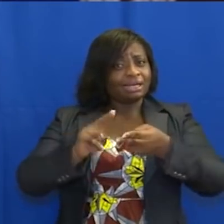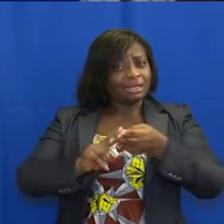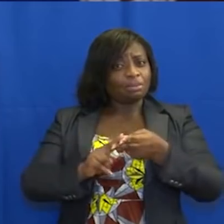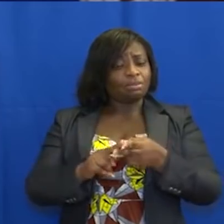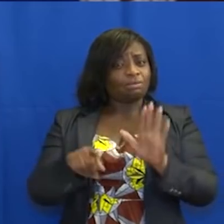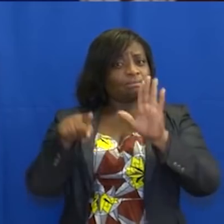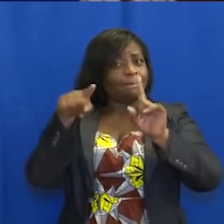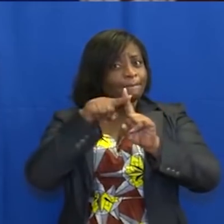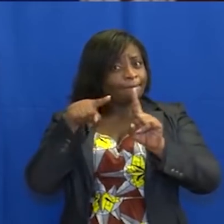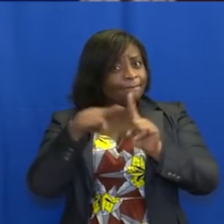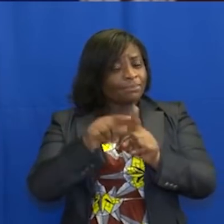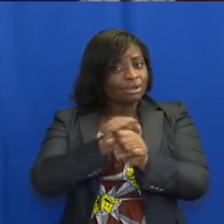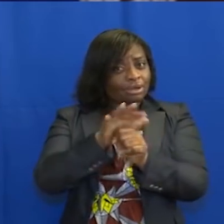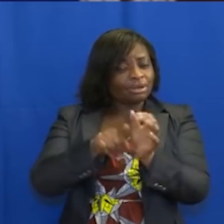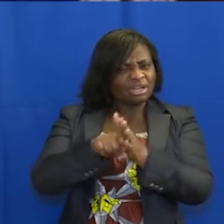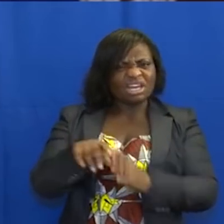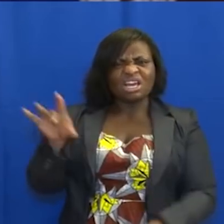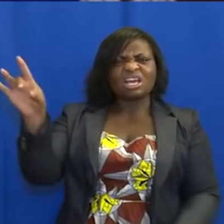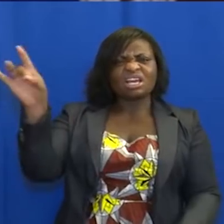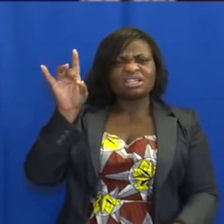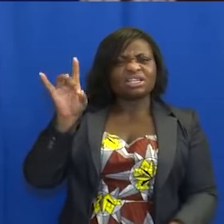cases in Ghana stands at